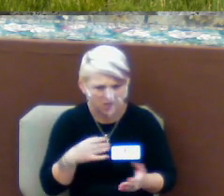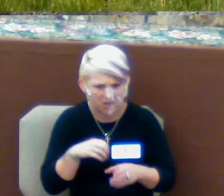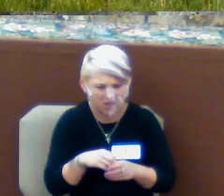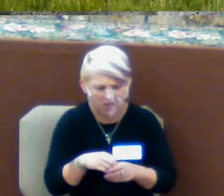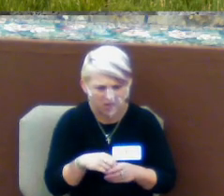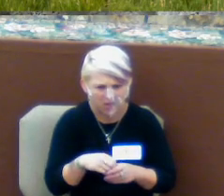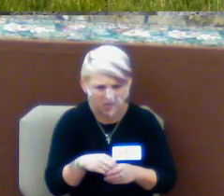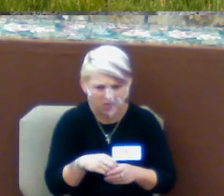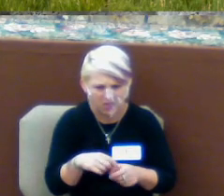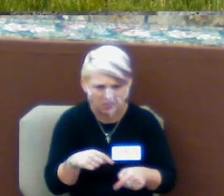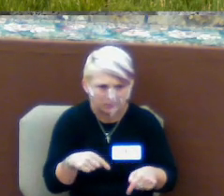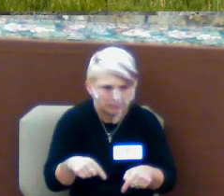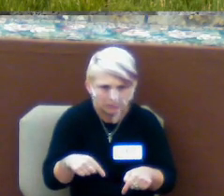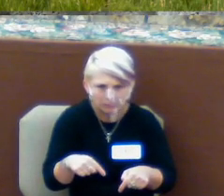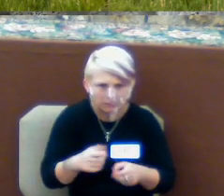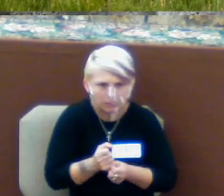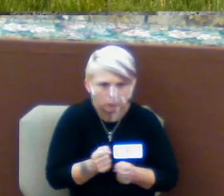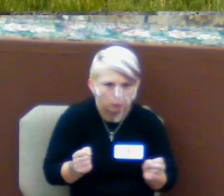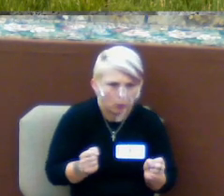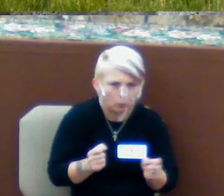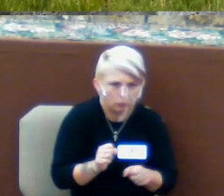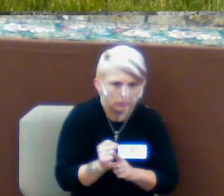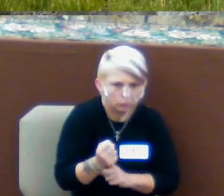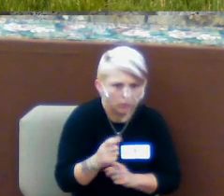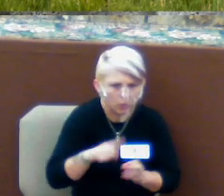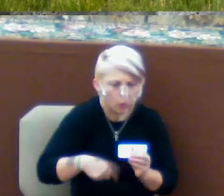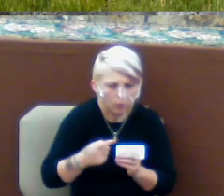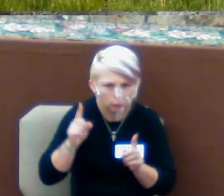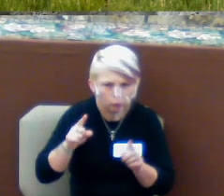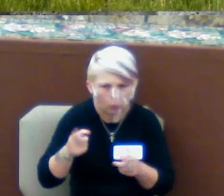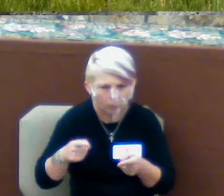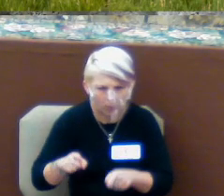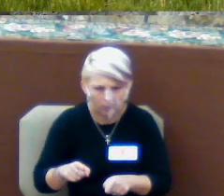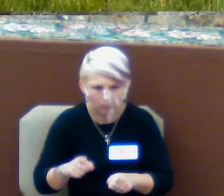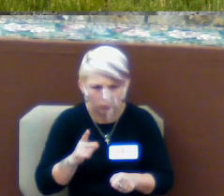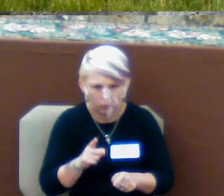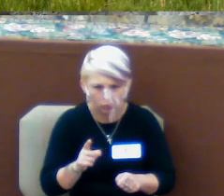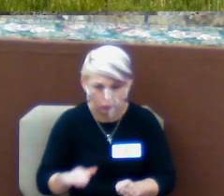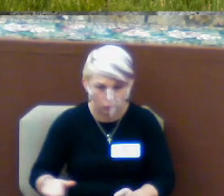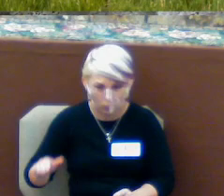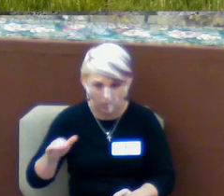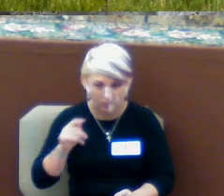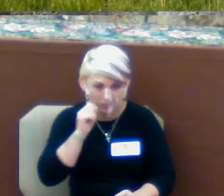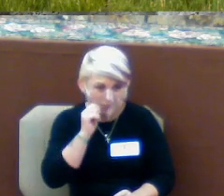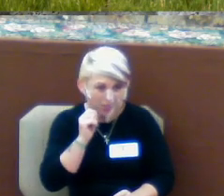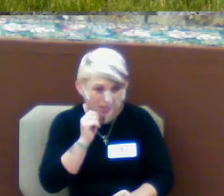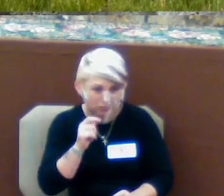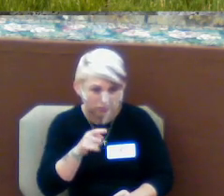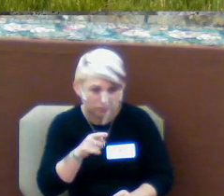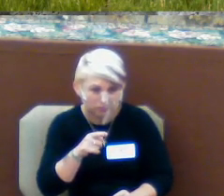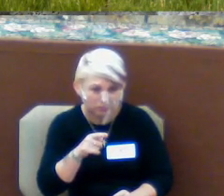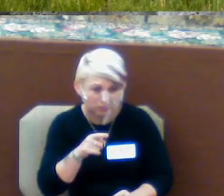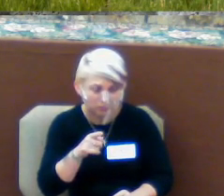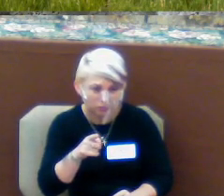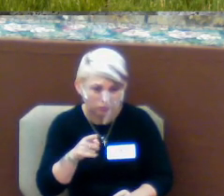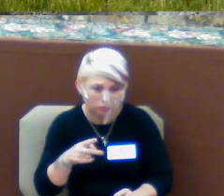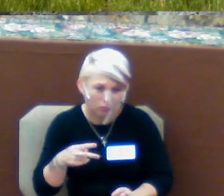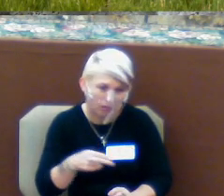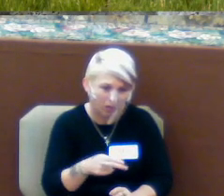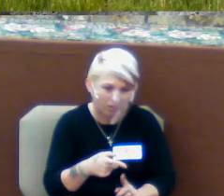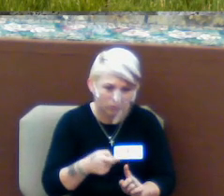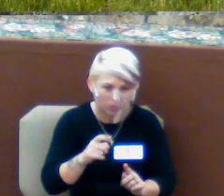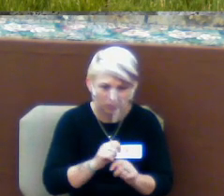vulnerable, exposed place when a storm hits. Are you raising teenagers? Did you get cut from the